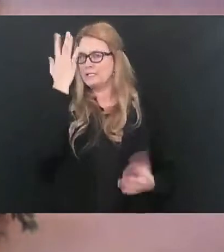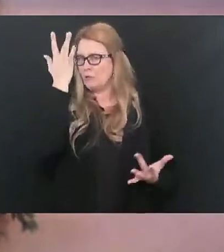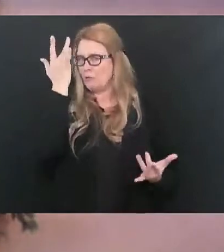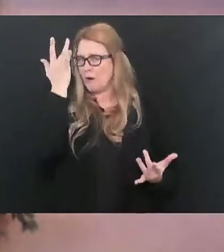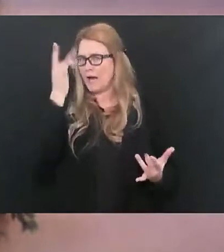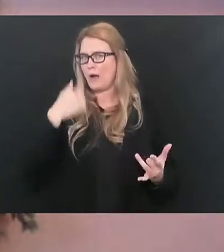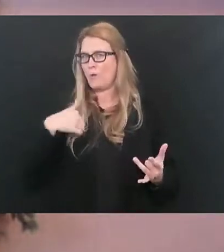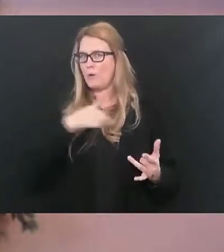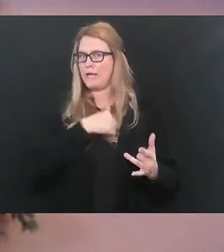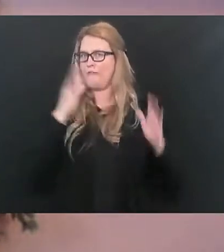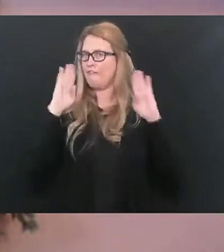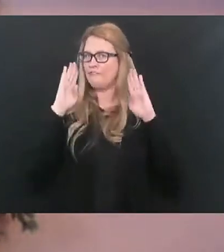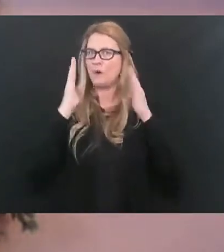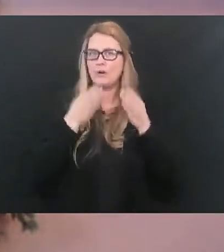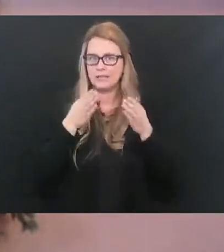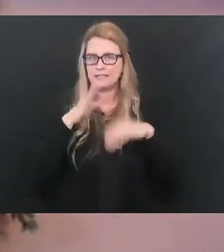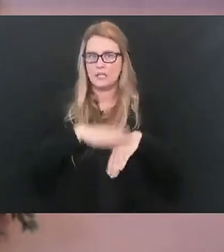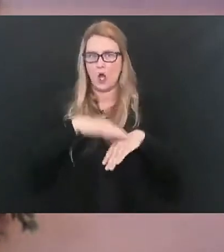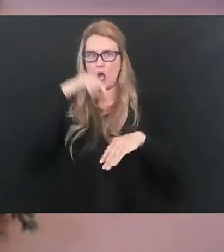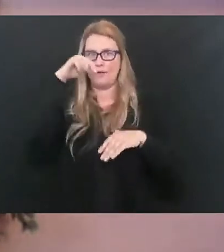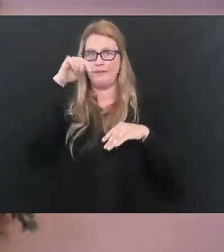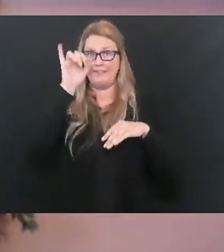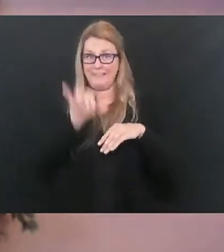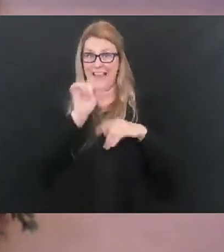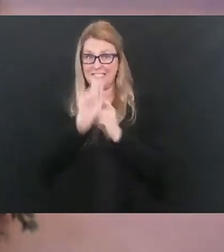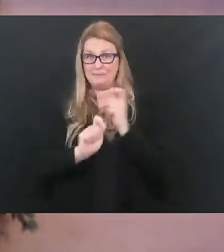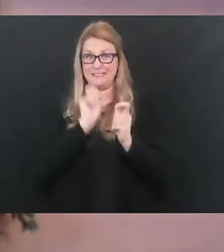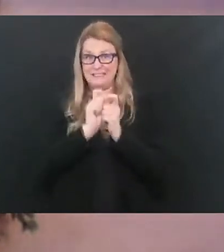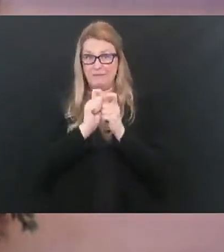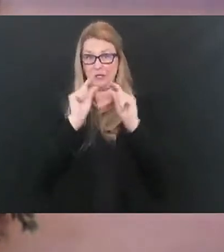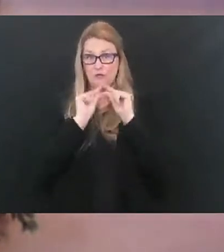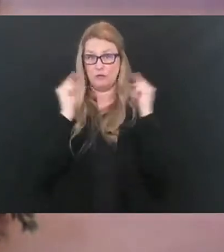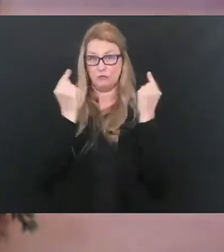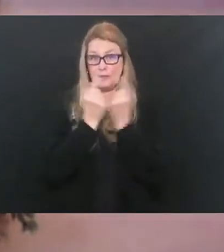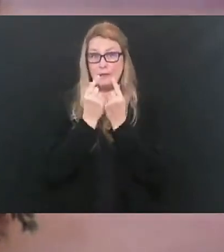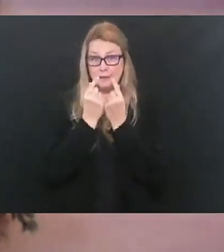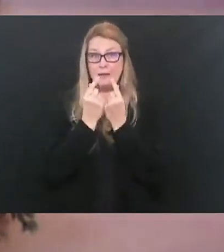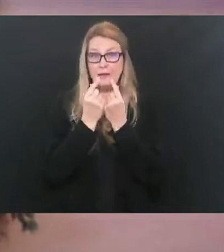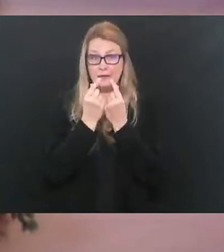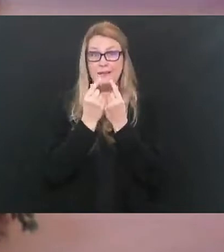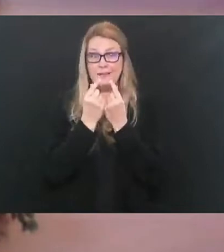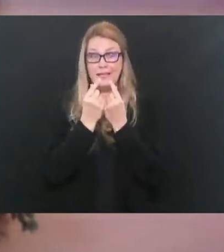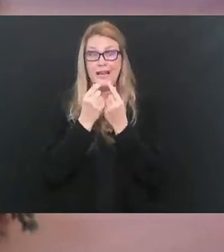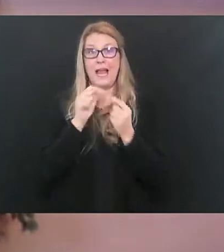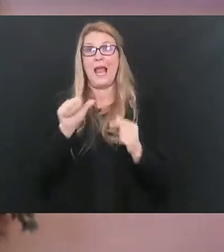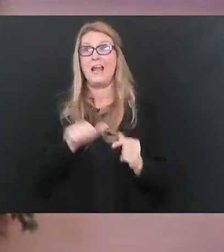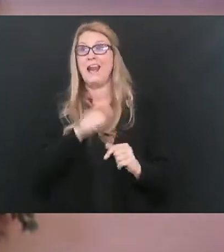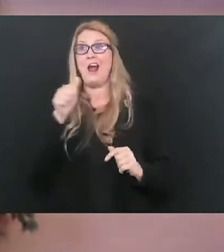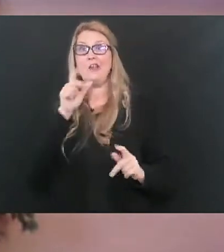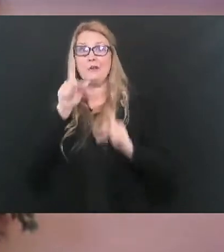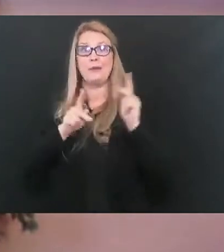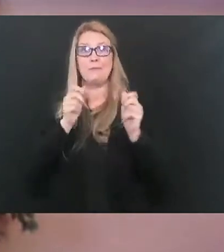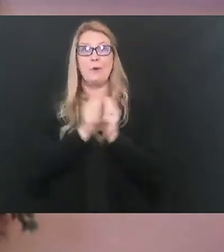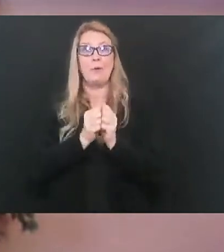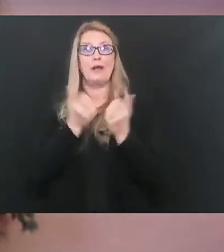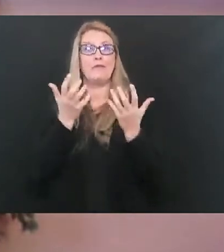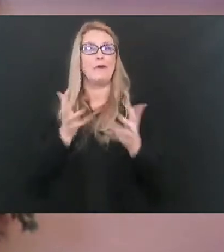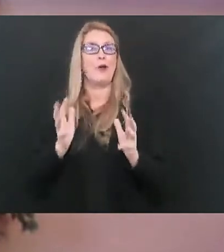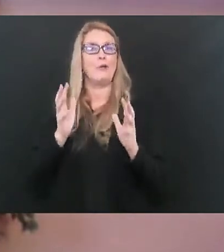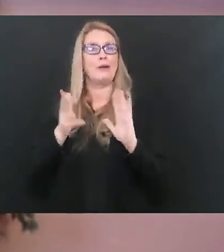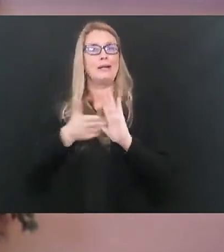and focused on this group of people, as well as, you know, people with pre-existing medical conditions, to be